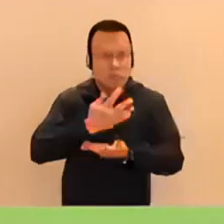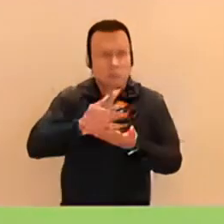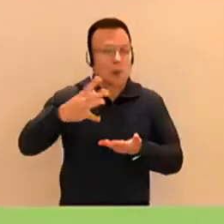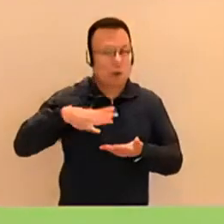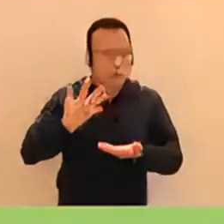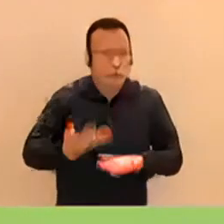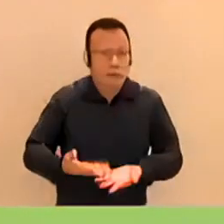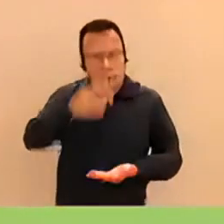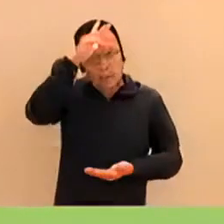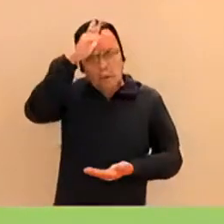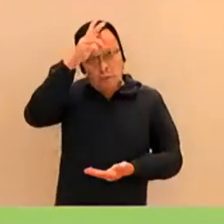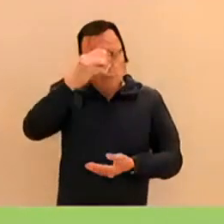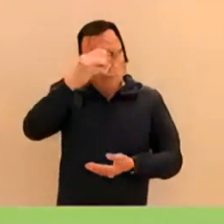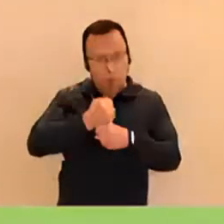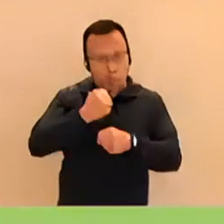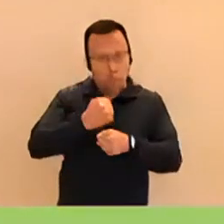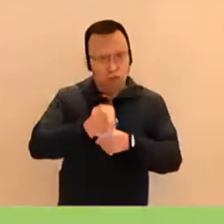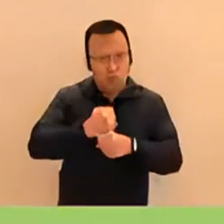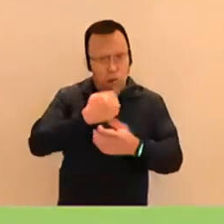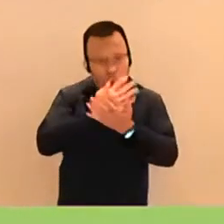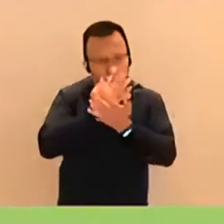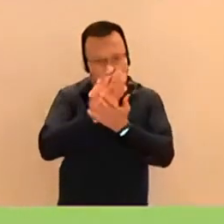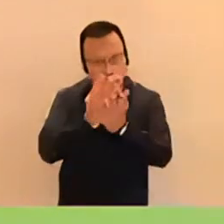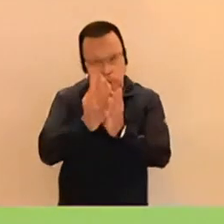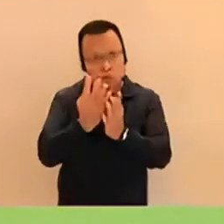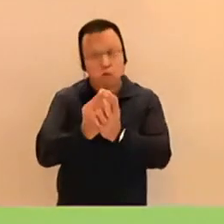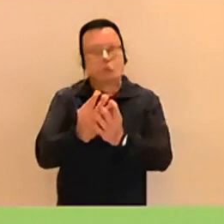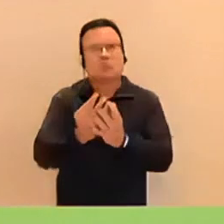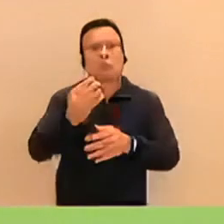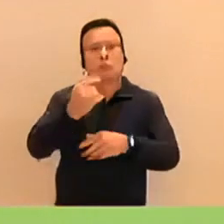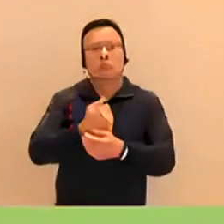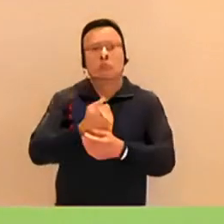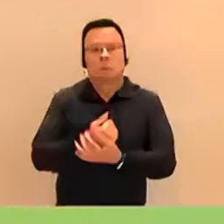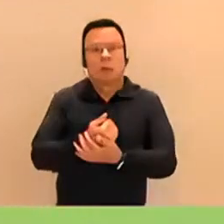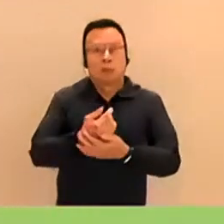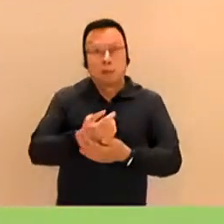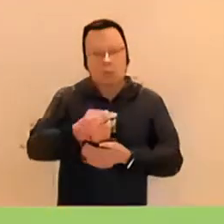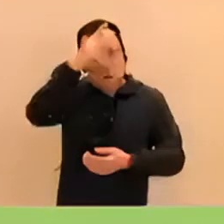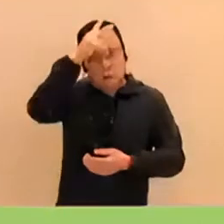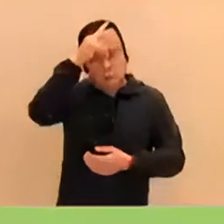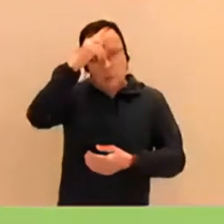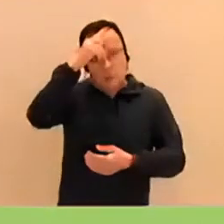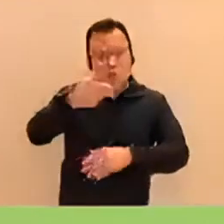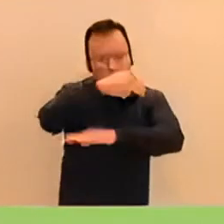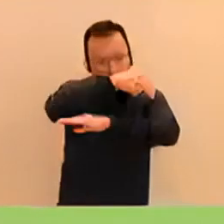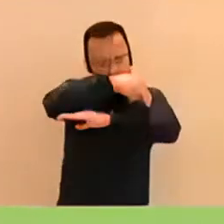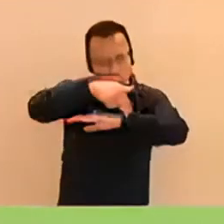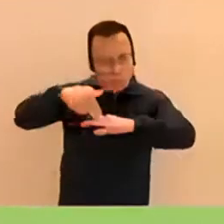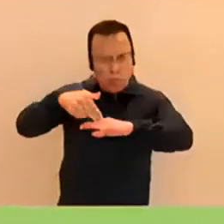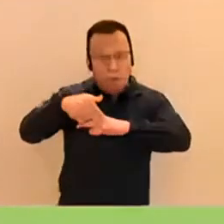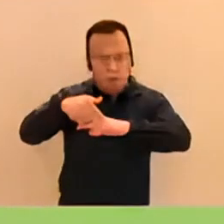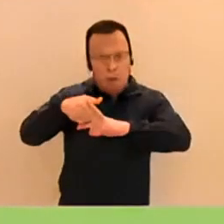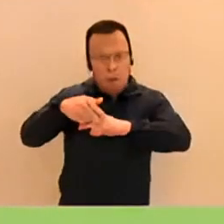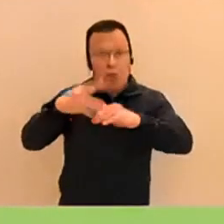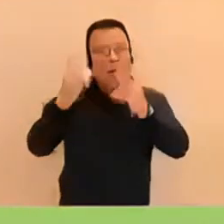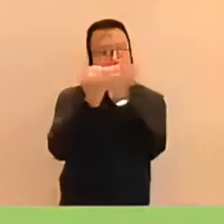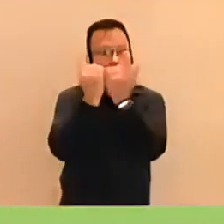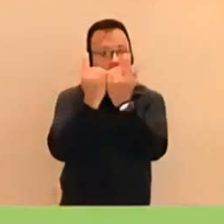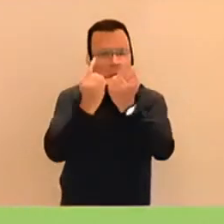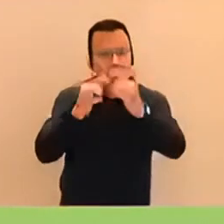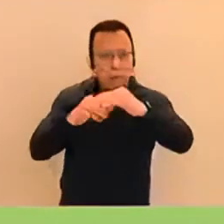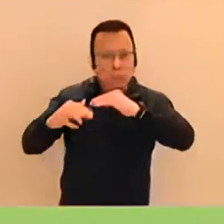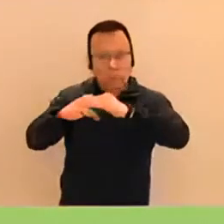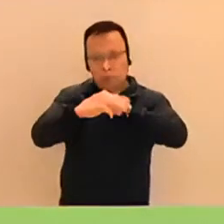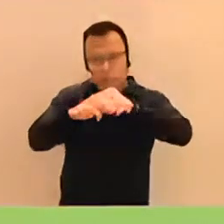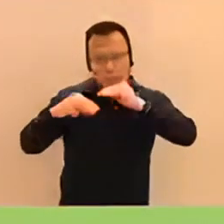in providing or in planning the loving metropolis and Chau artificial islands to become